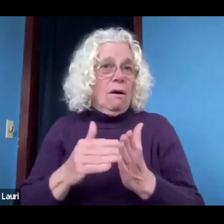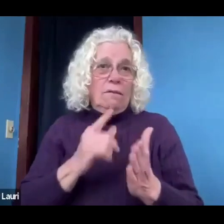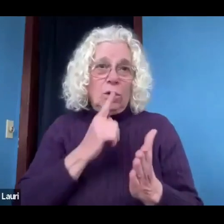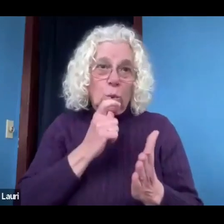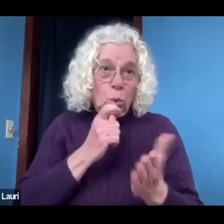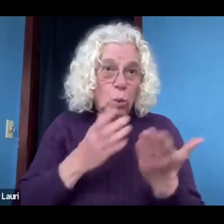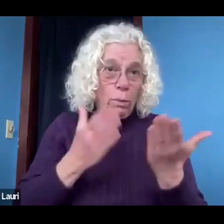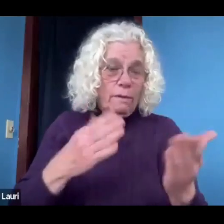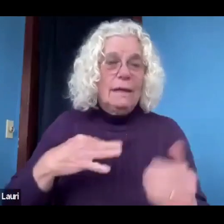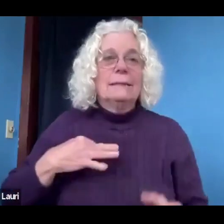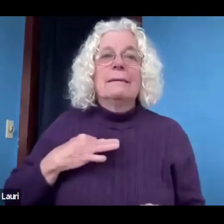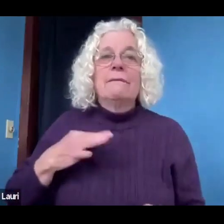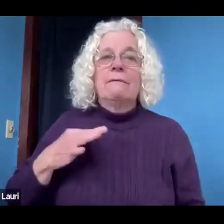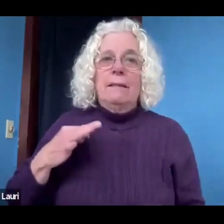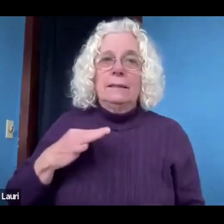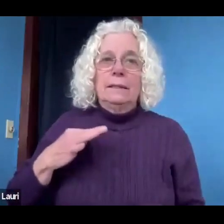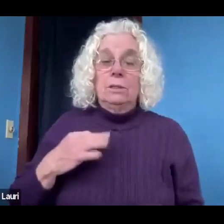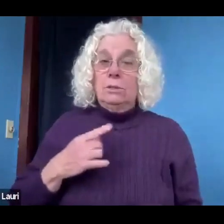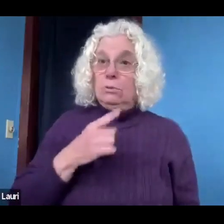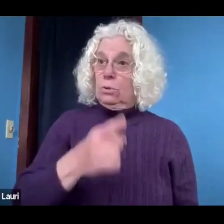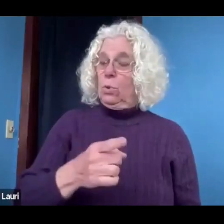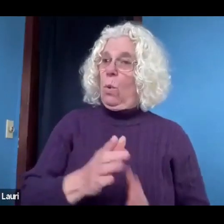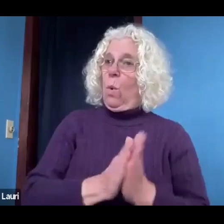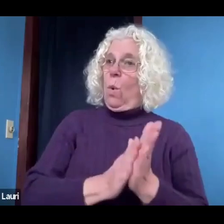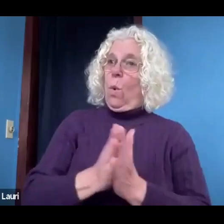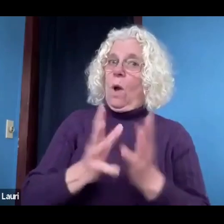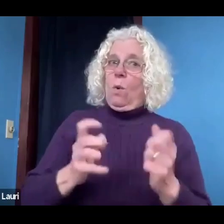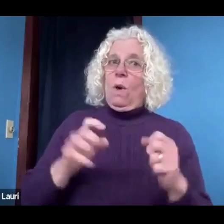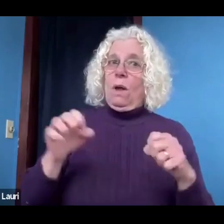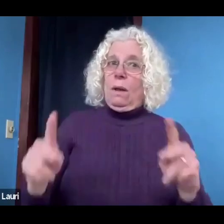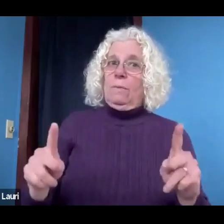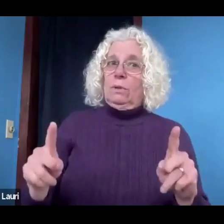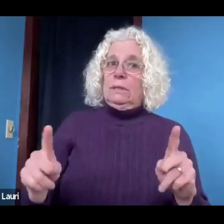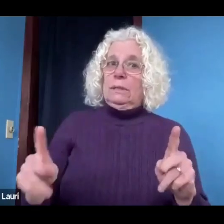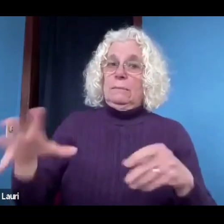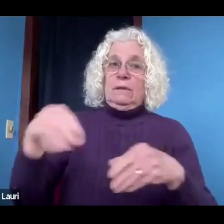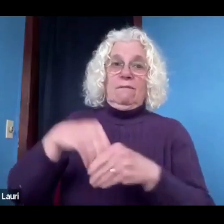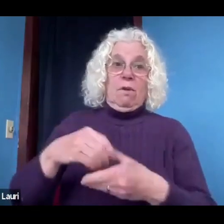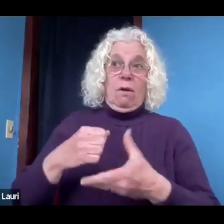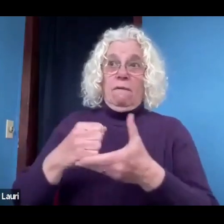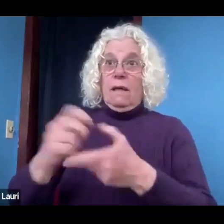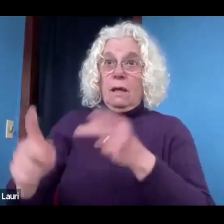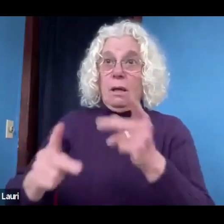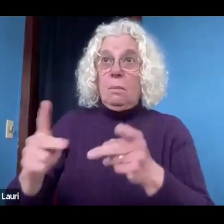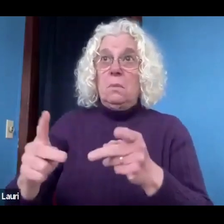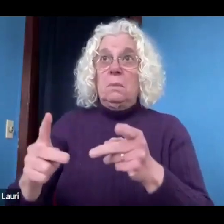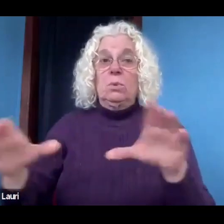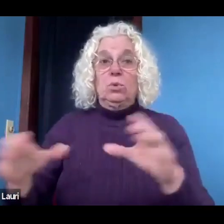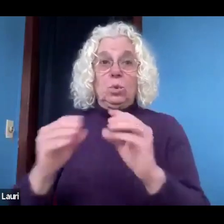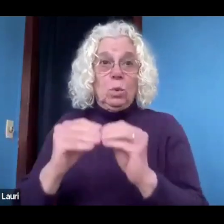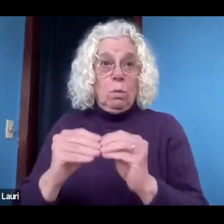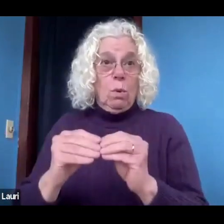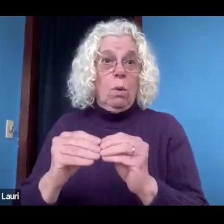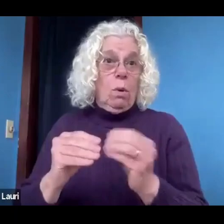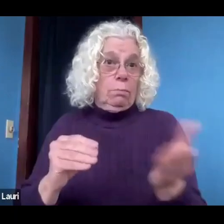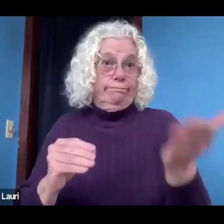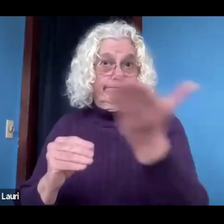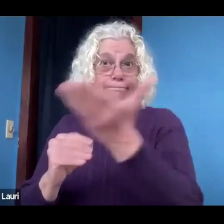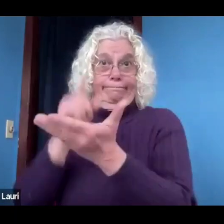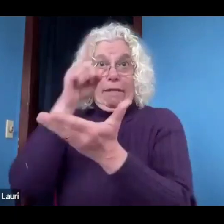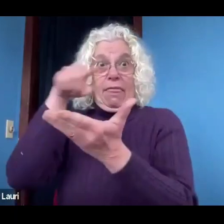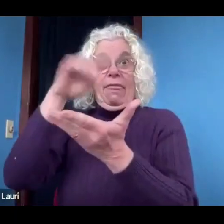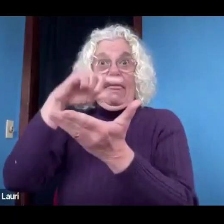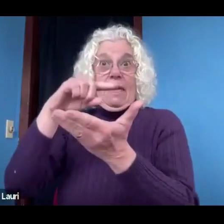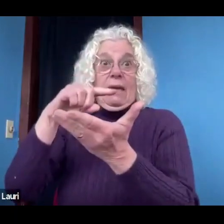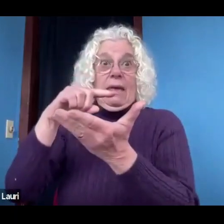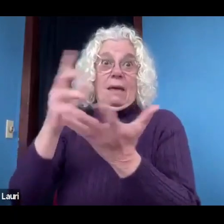so if you are ever looking for an opportunity to help and contribute to the community, all of those